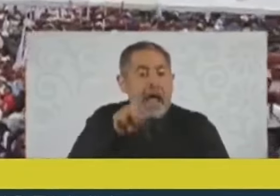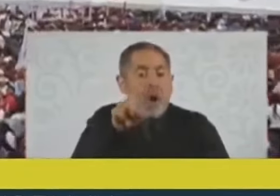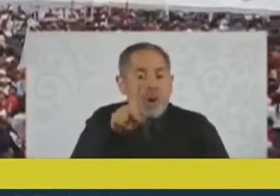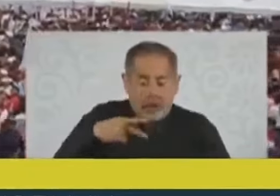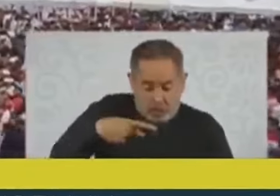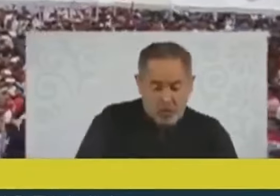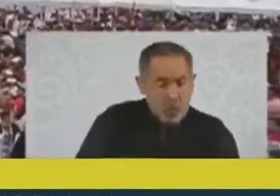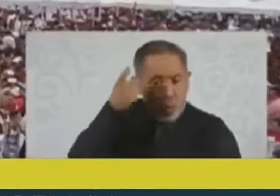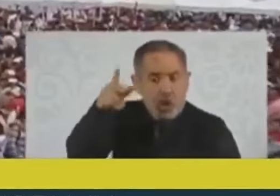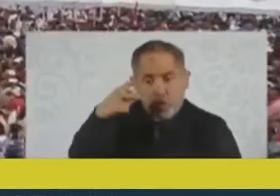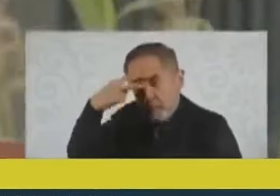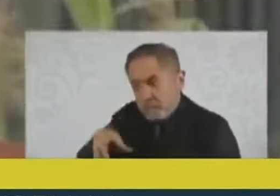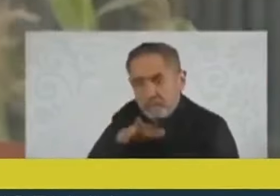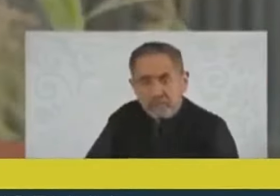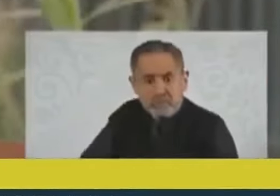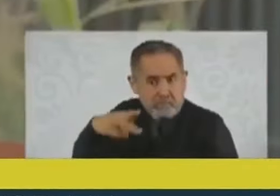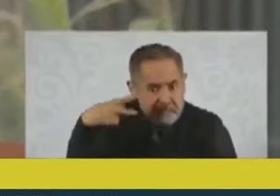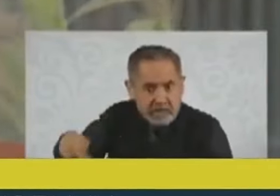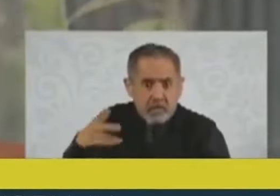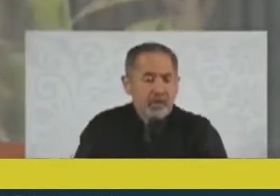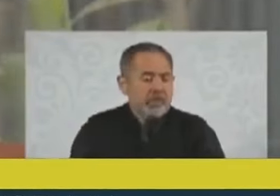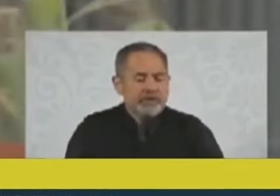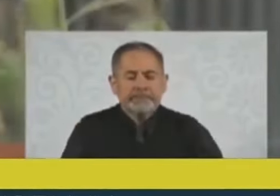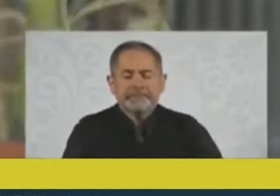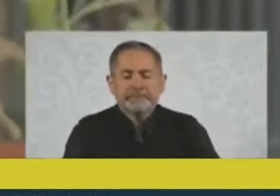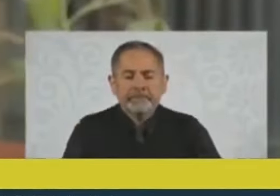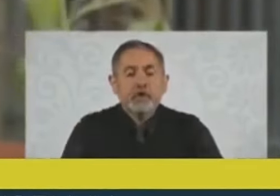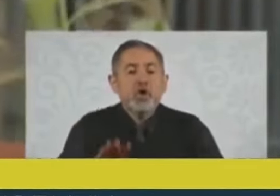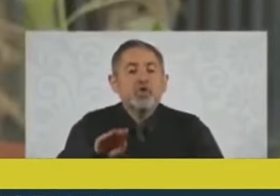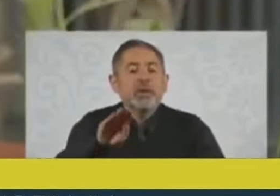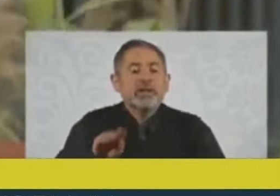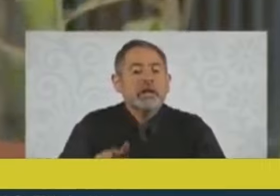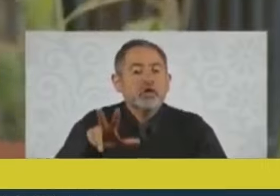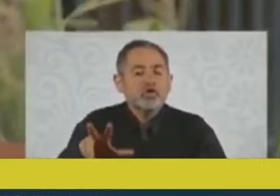The water is for the nation.